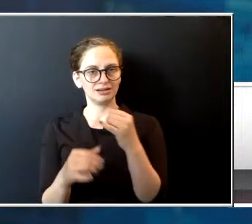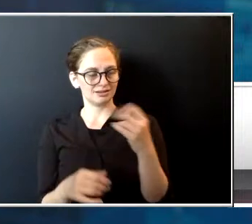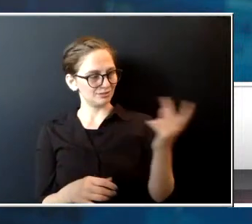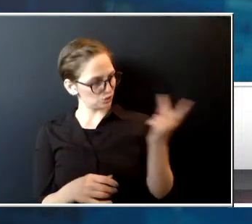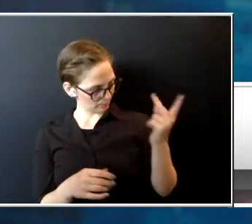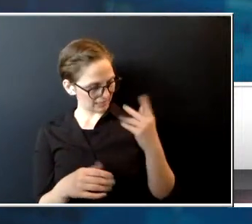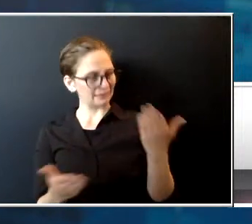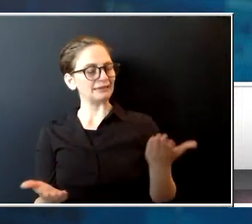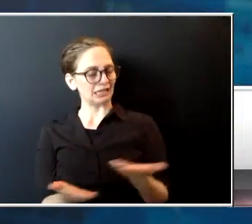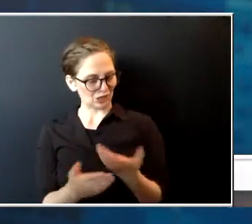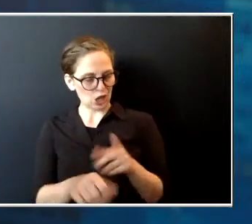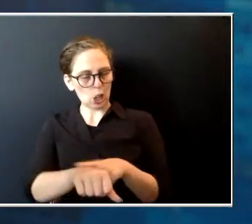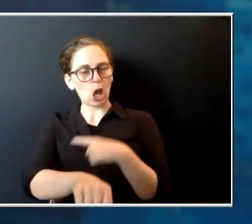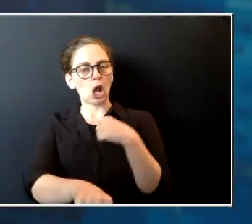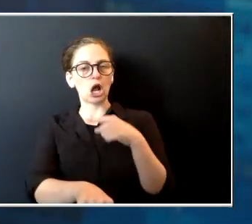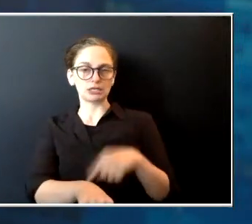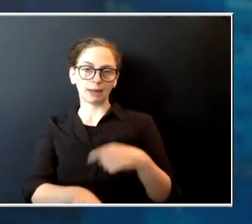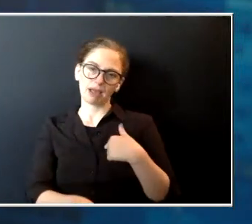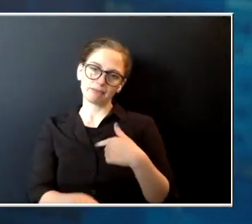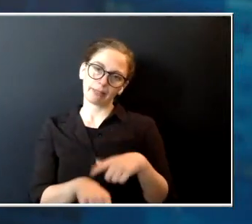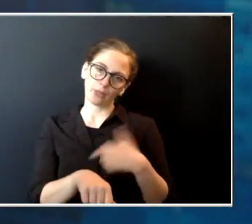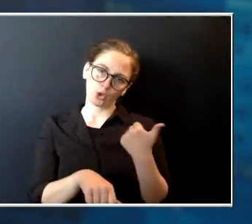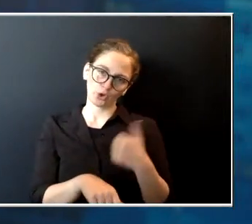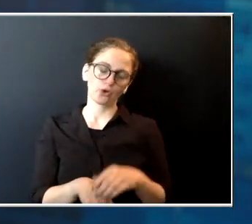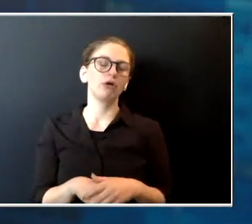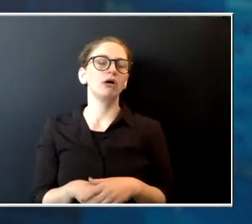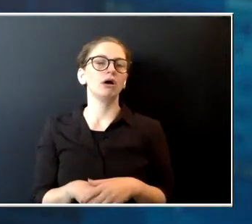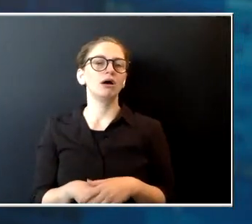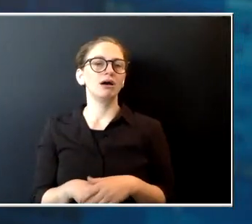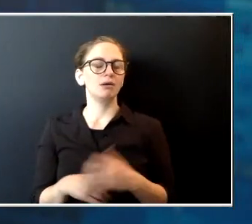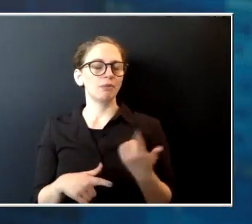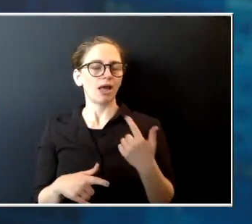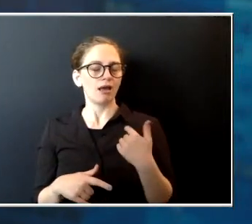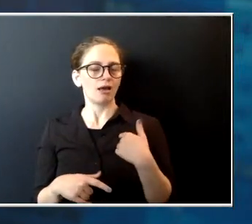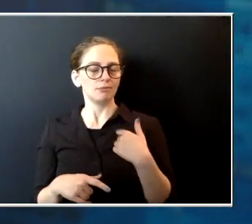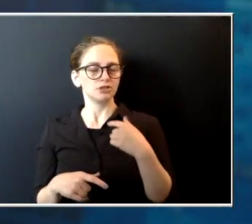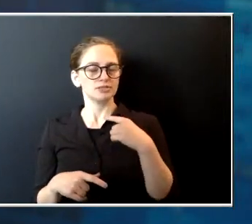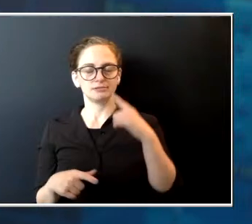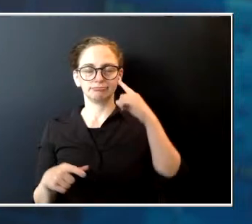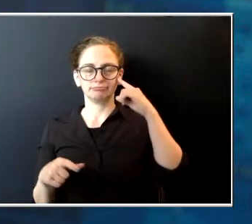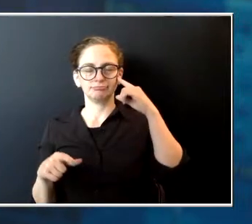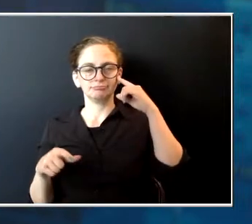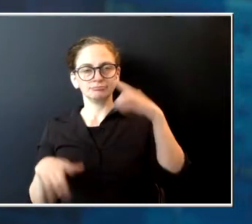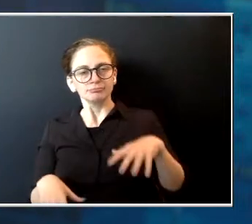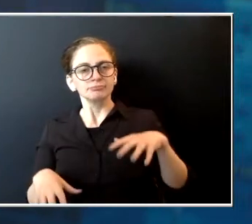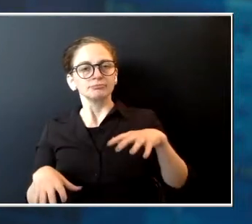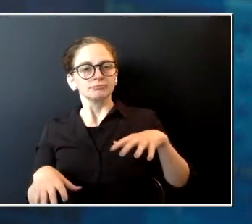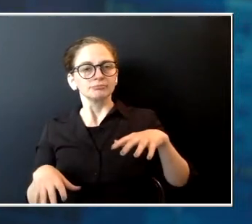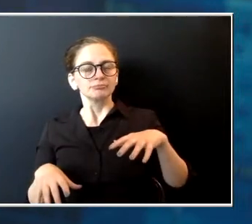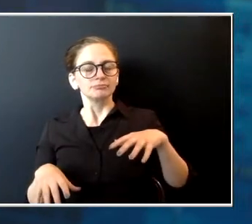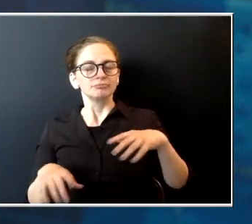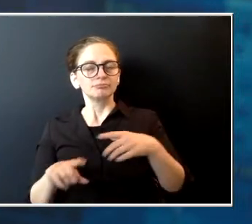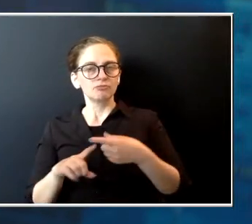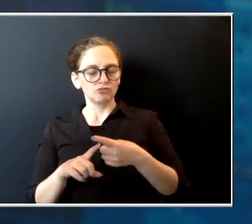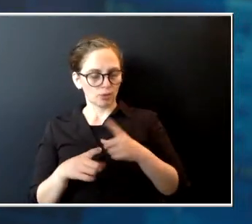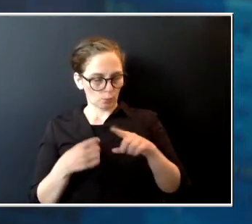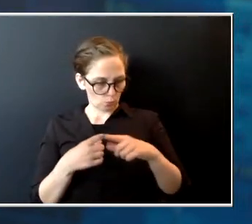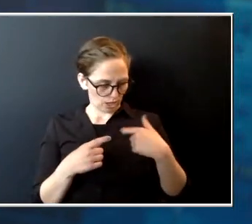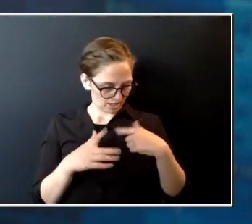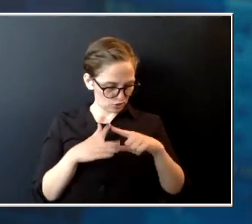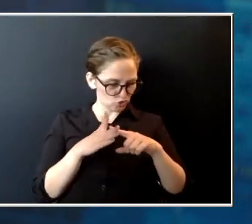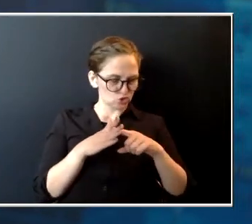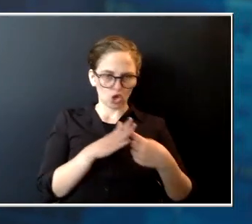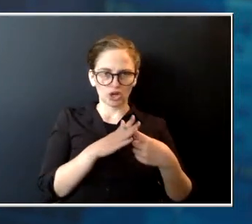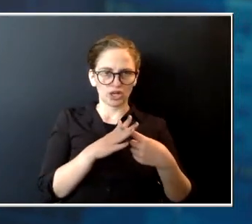But I am so struck by the pace from where we were to where we are, and who knows where we're going to